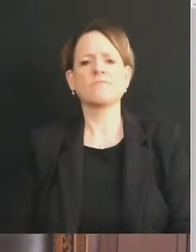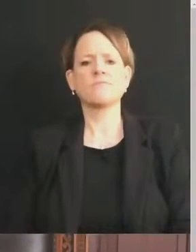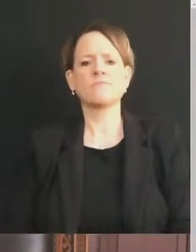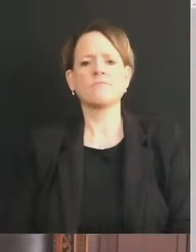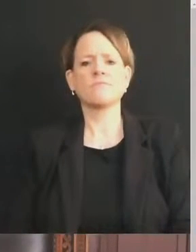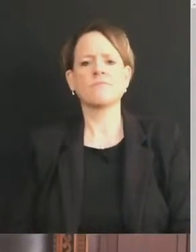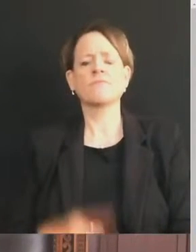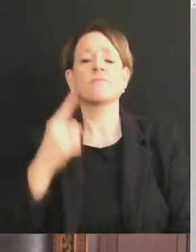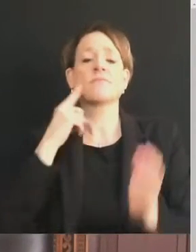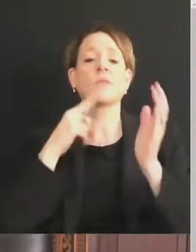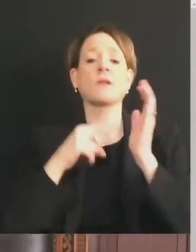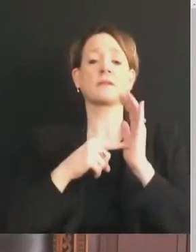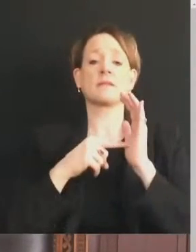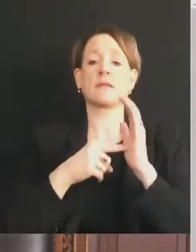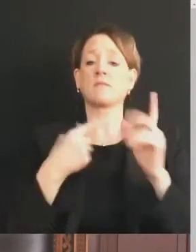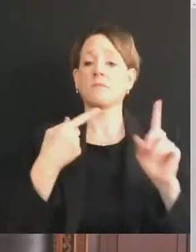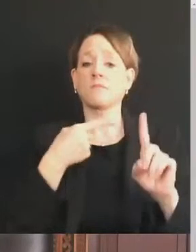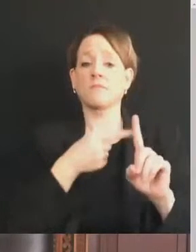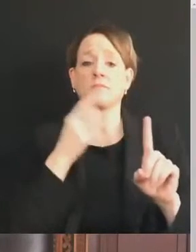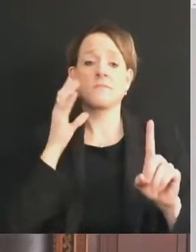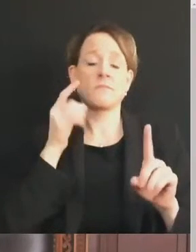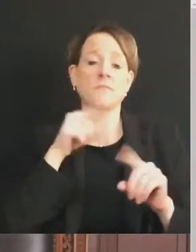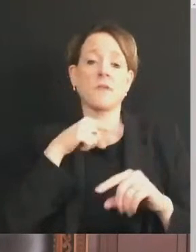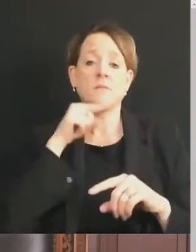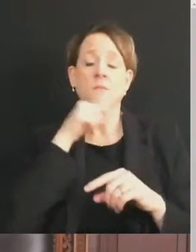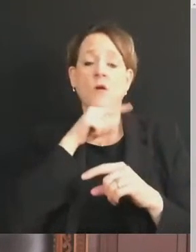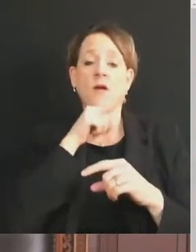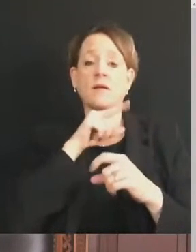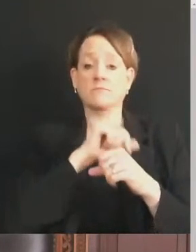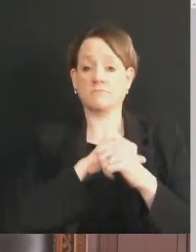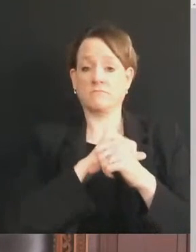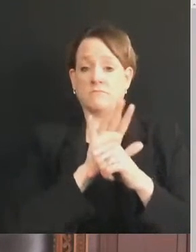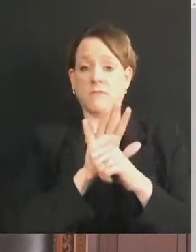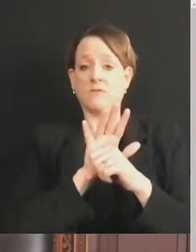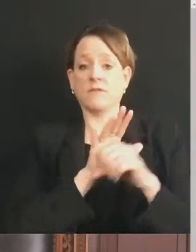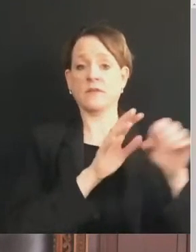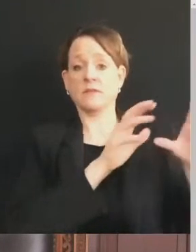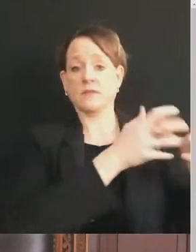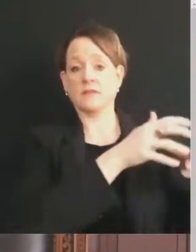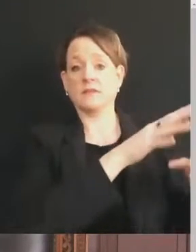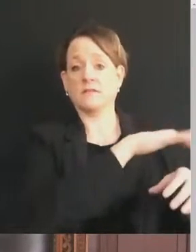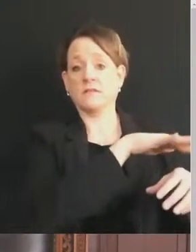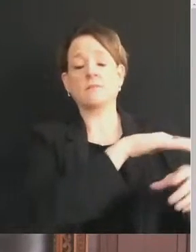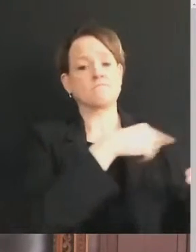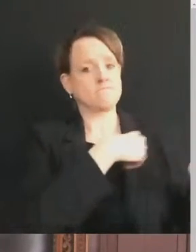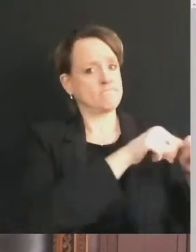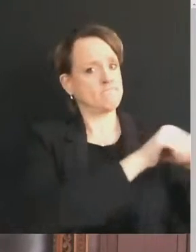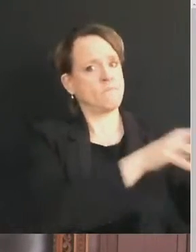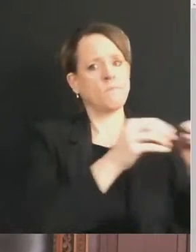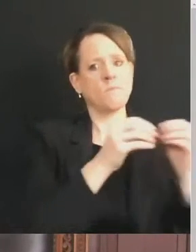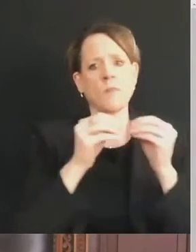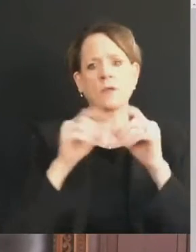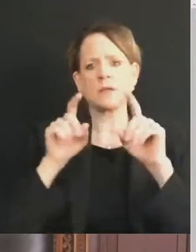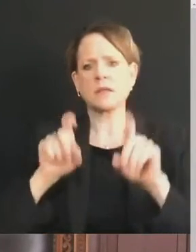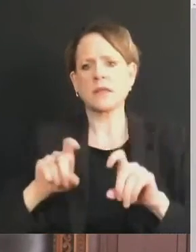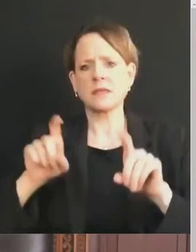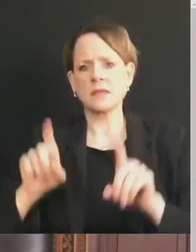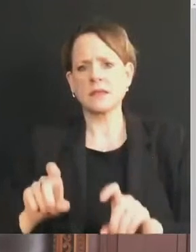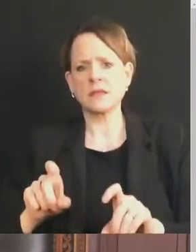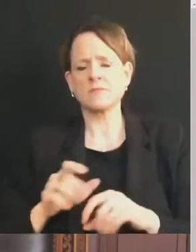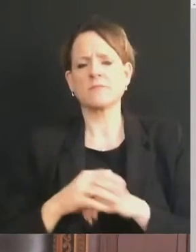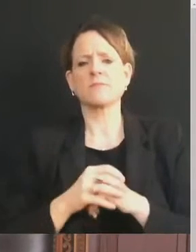testing and PPE. So the basics will be covered, and the money is almost